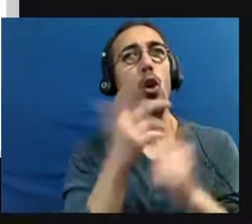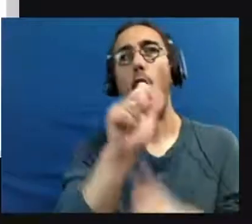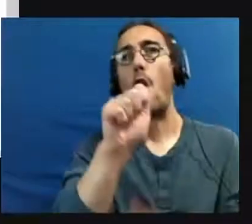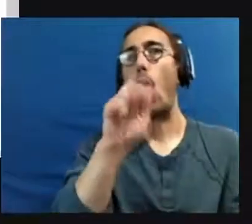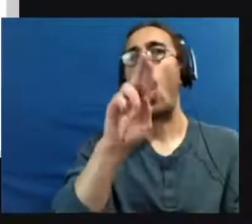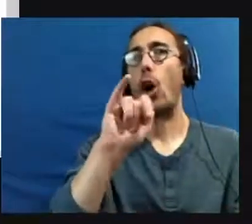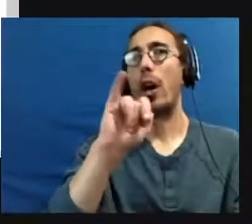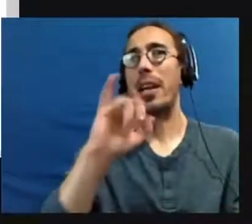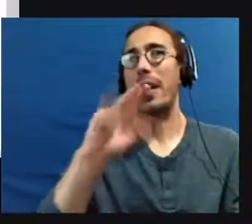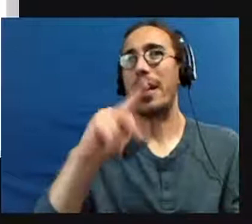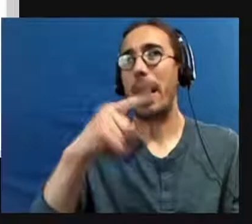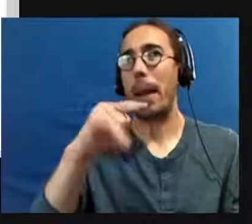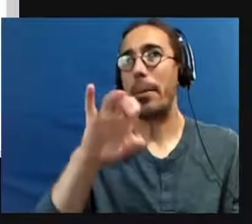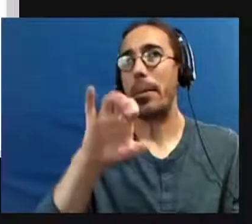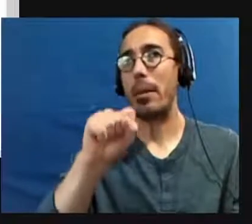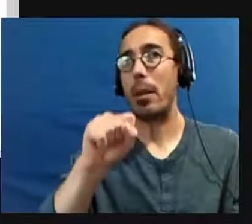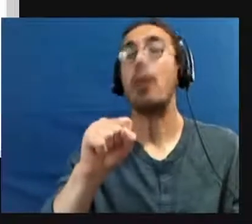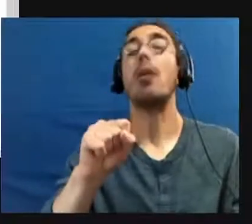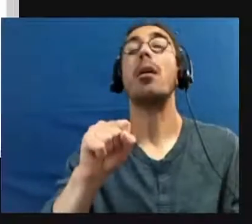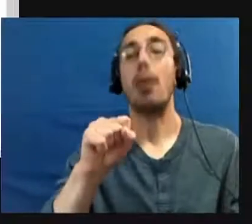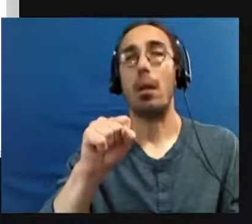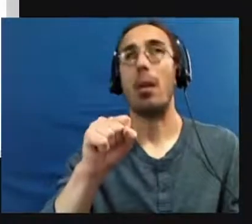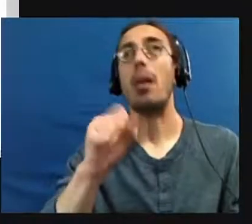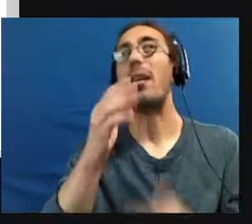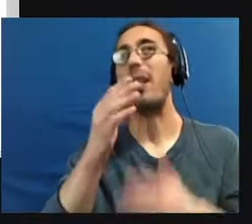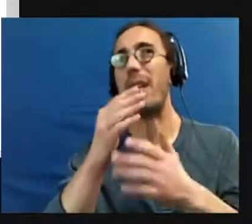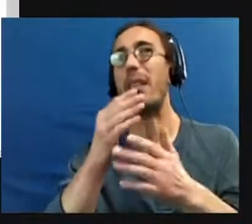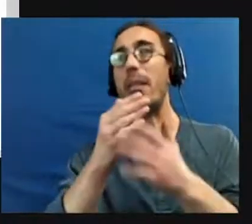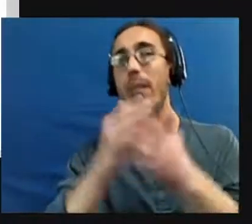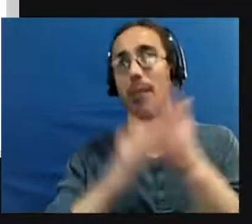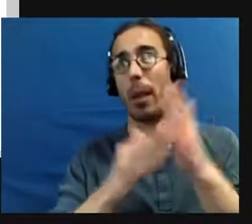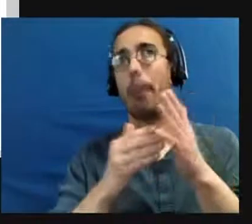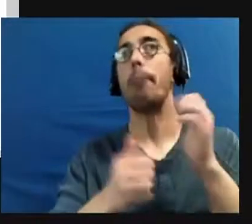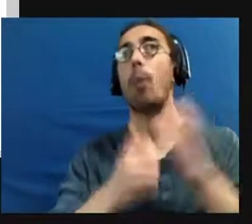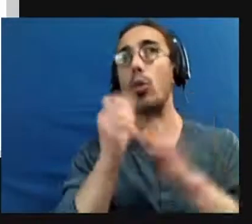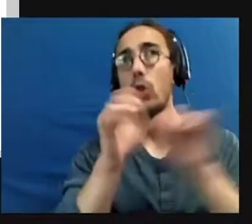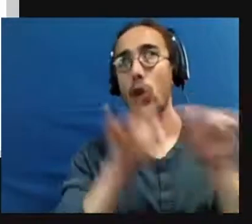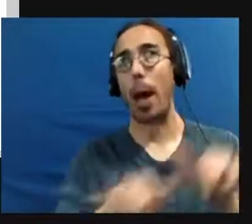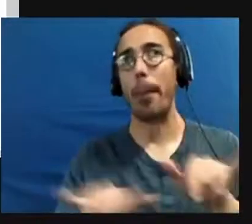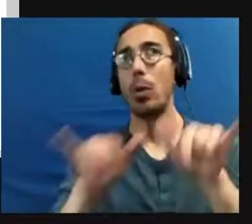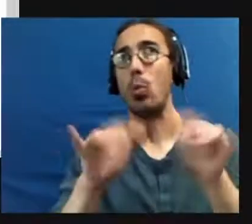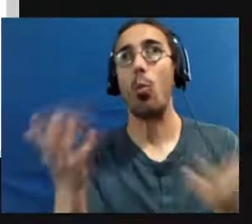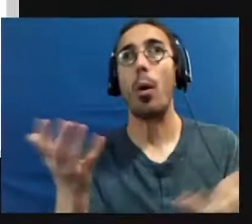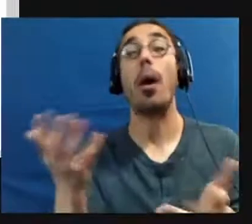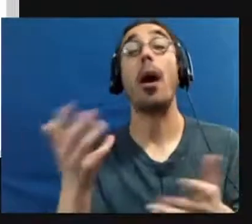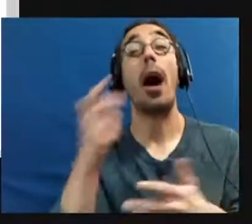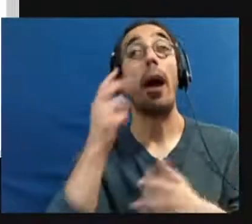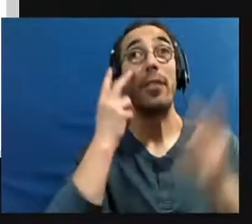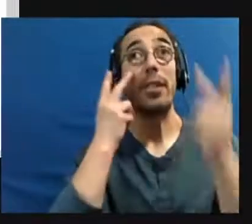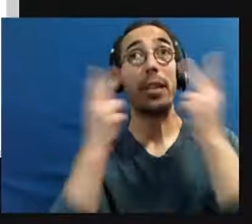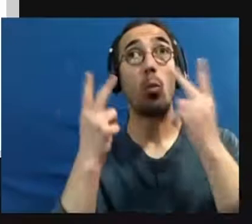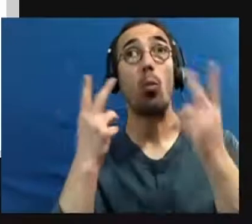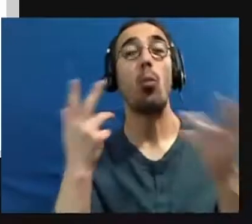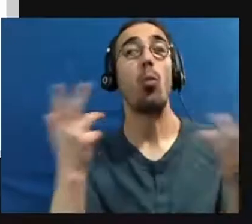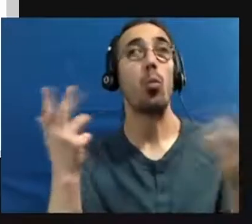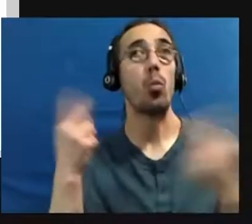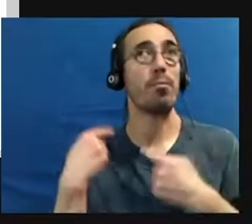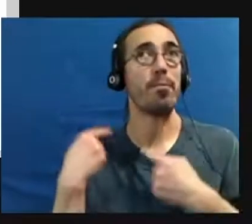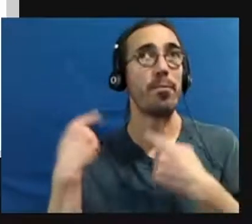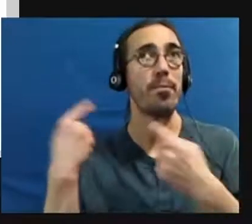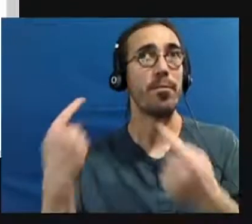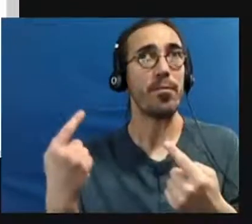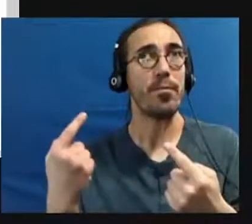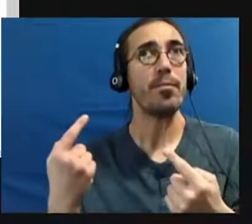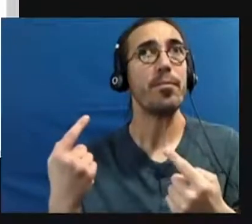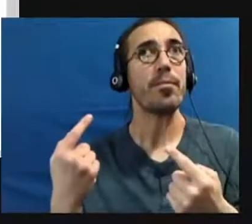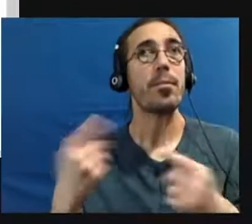than actually autistic characters or actually autistic people. So the most common archetypes that I've observed that we see that